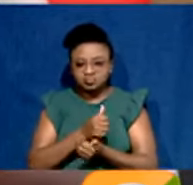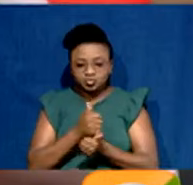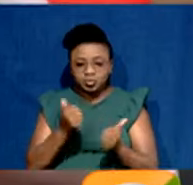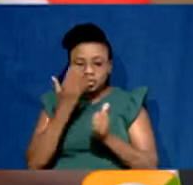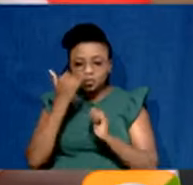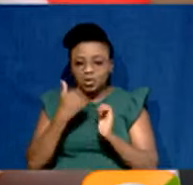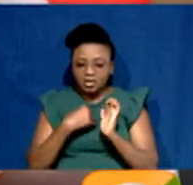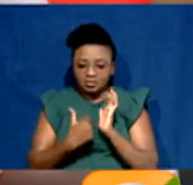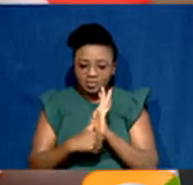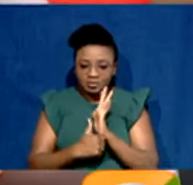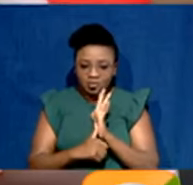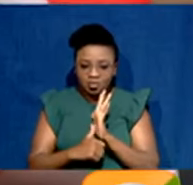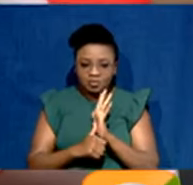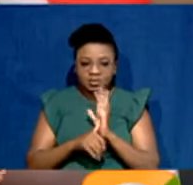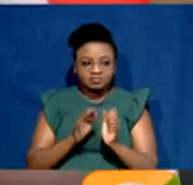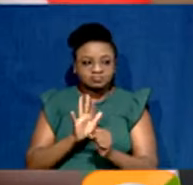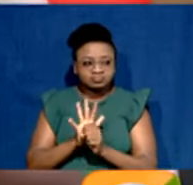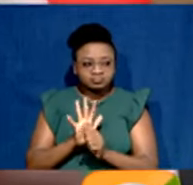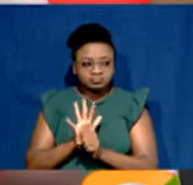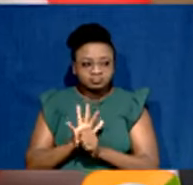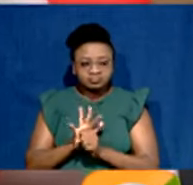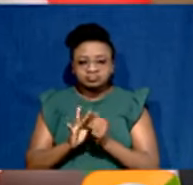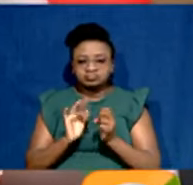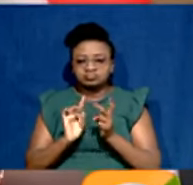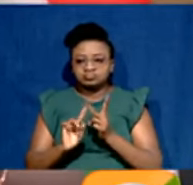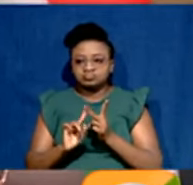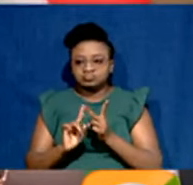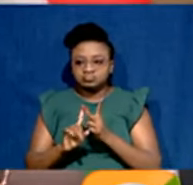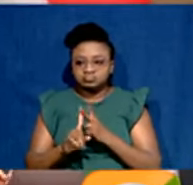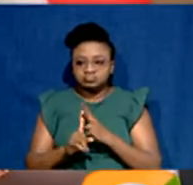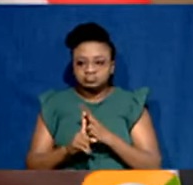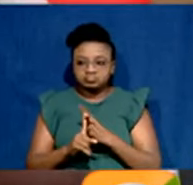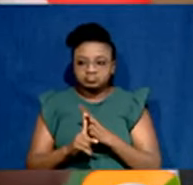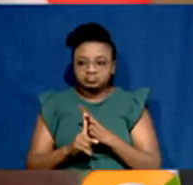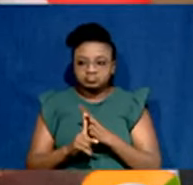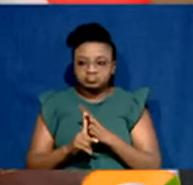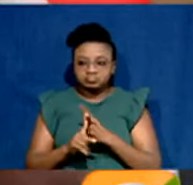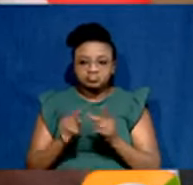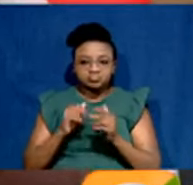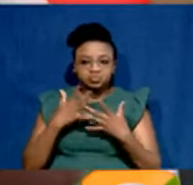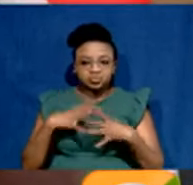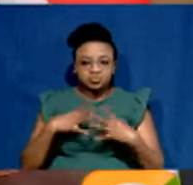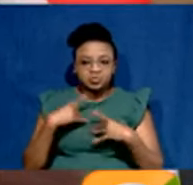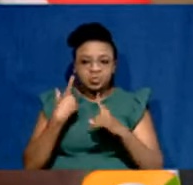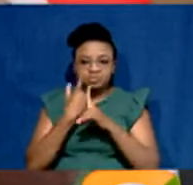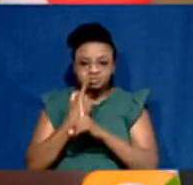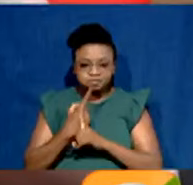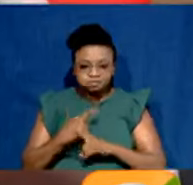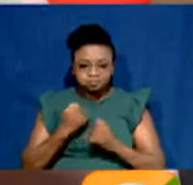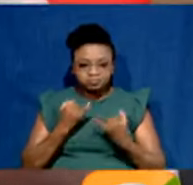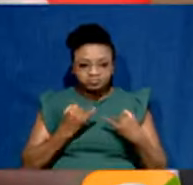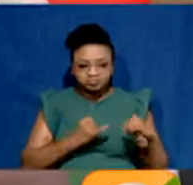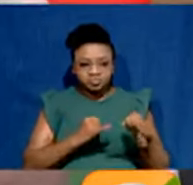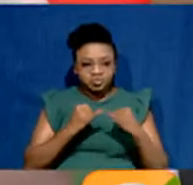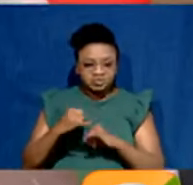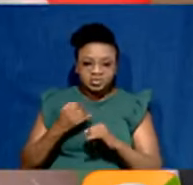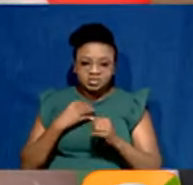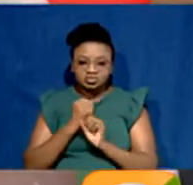crisis, the COVID, so everybody tried to increase money in